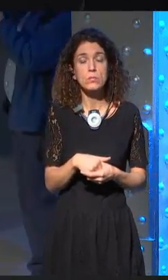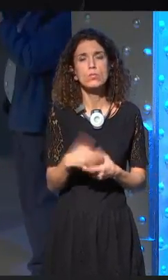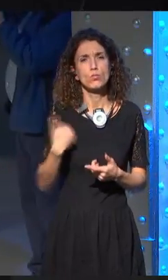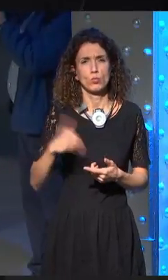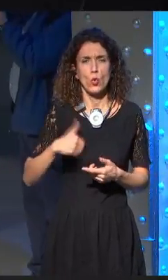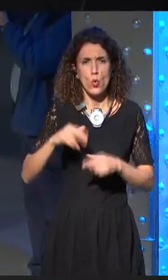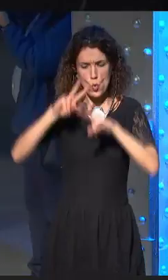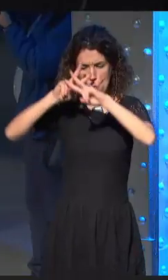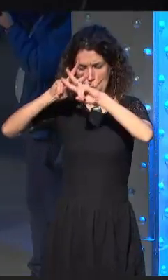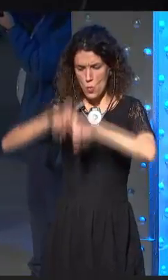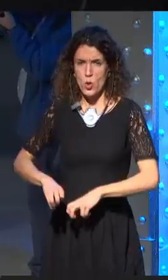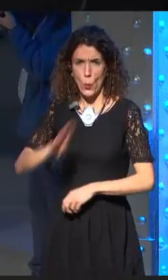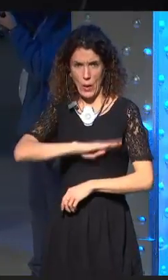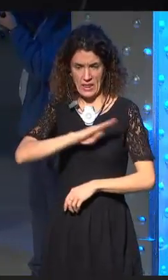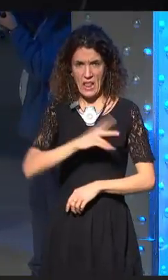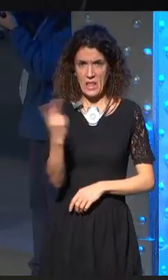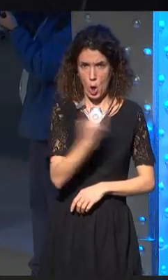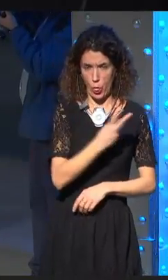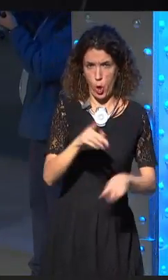my brother and I because we're 99%